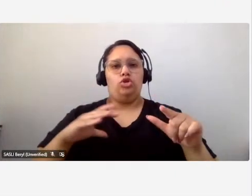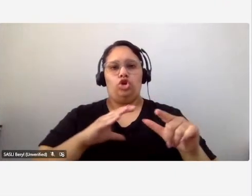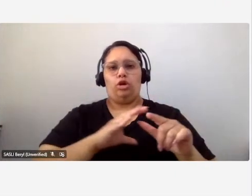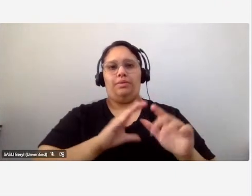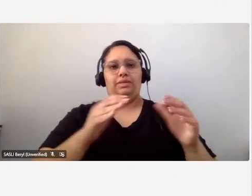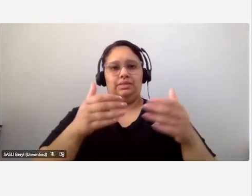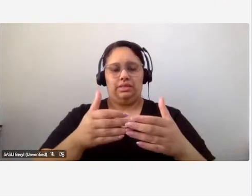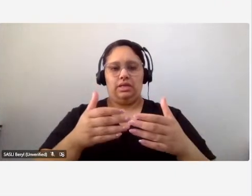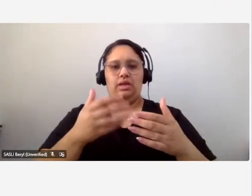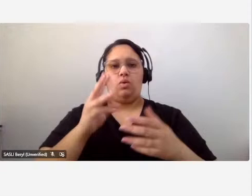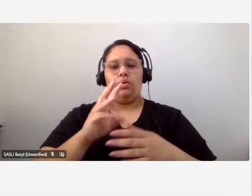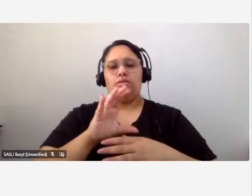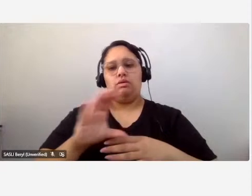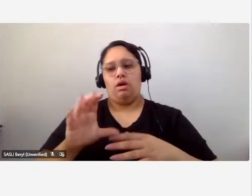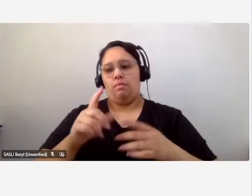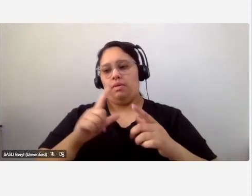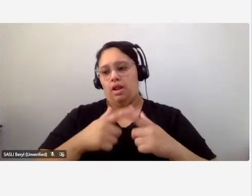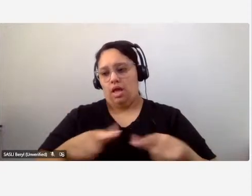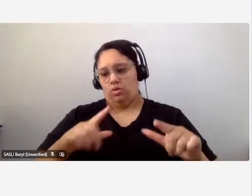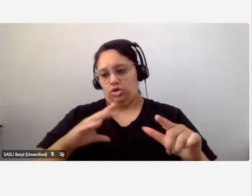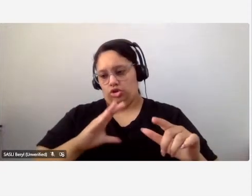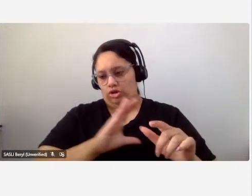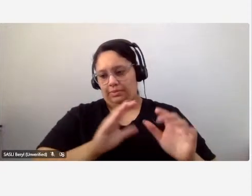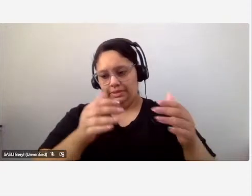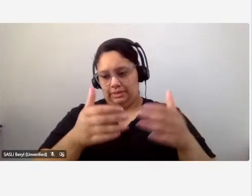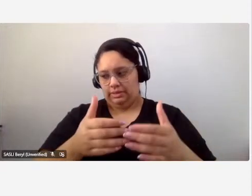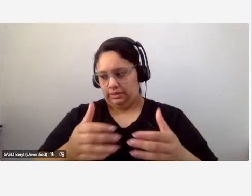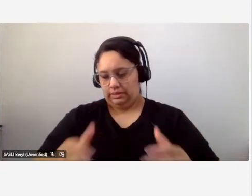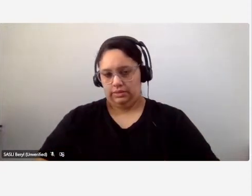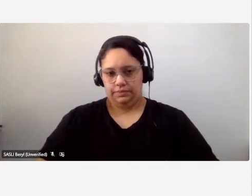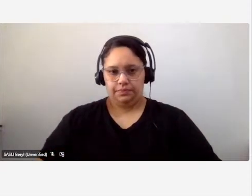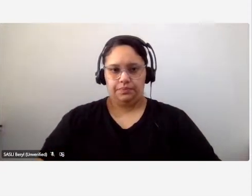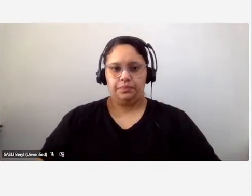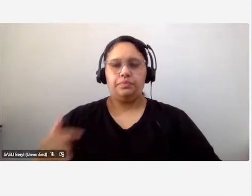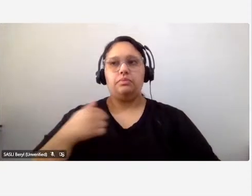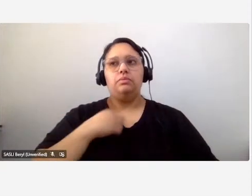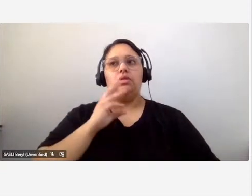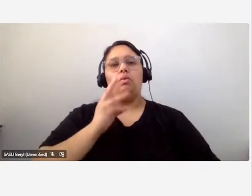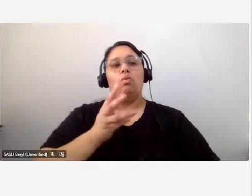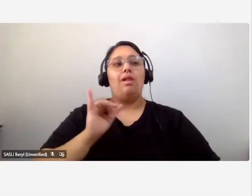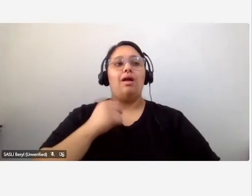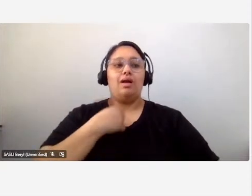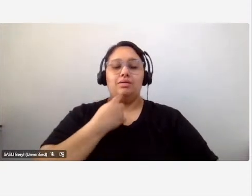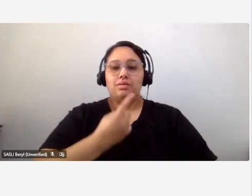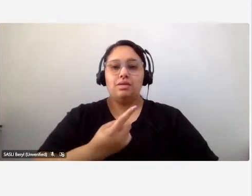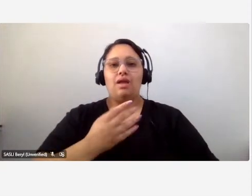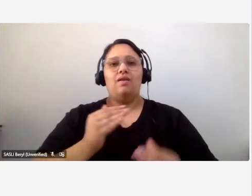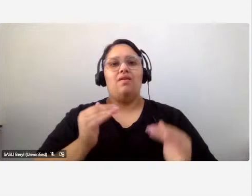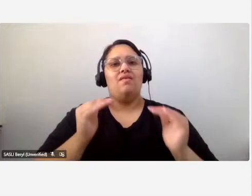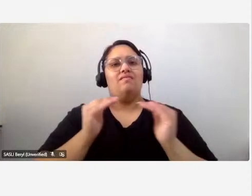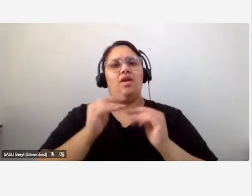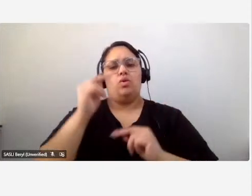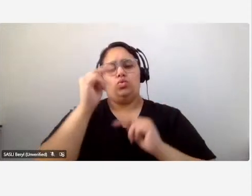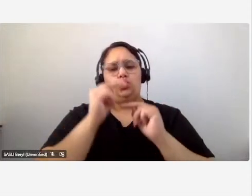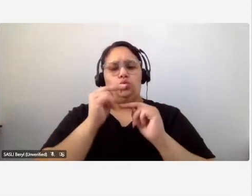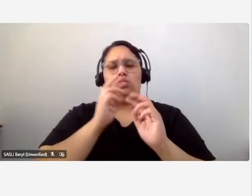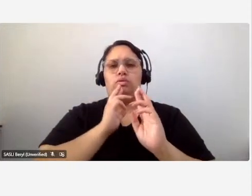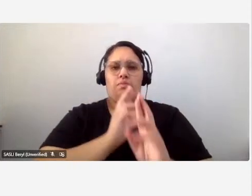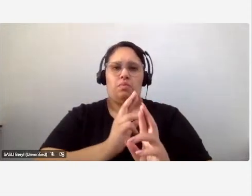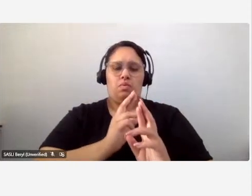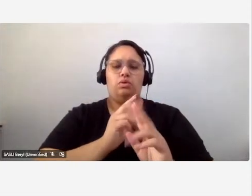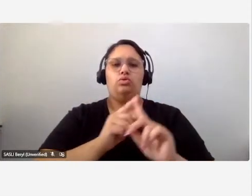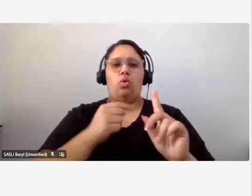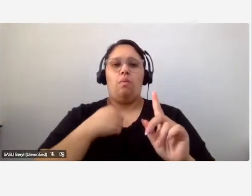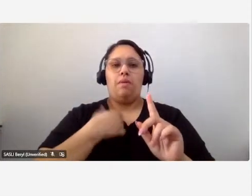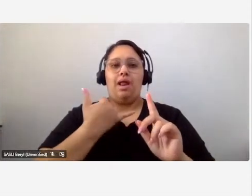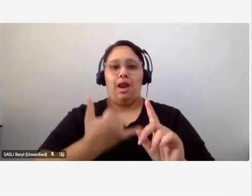Committee, Wes-Kaapse Taalkomitee. I'm going to, as I said, it's a fairly short report. I'm